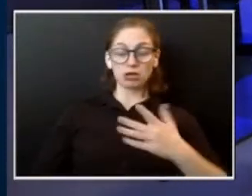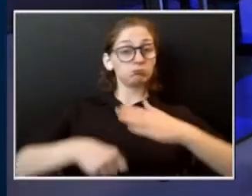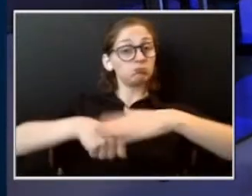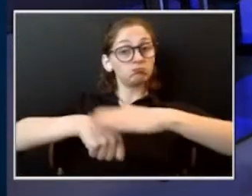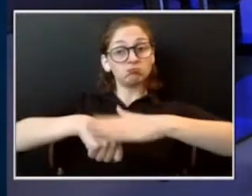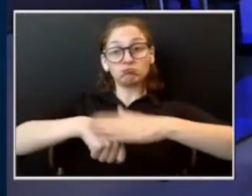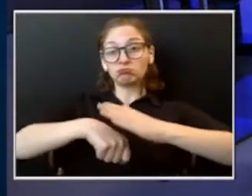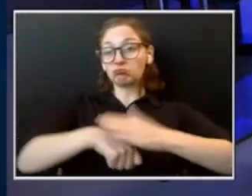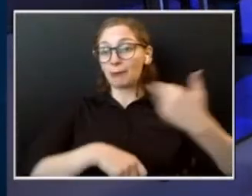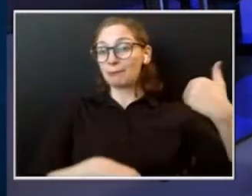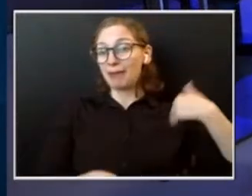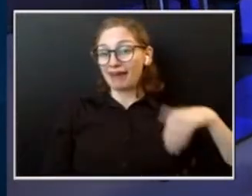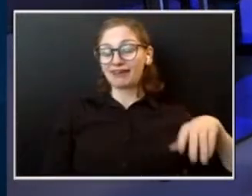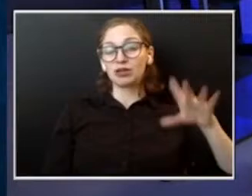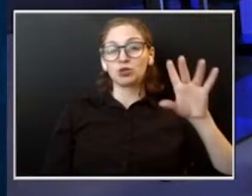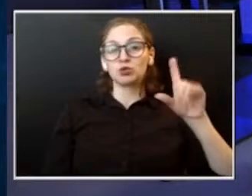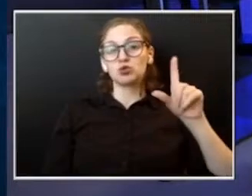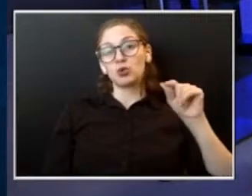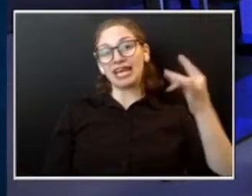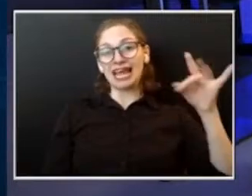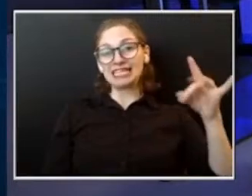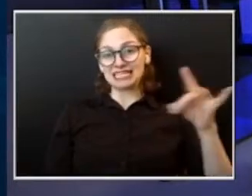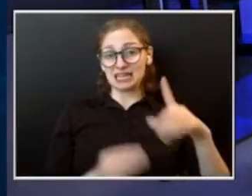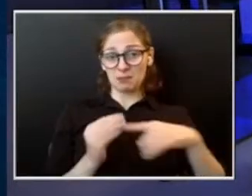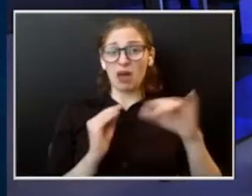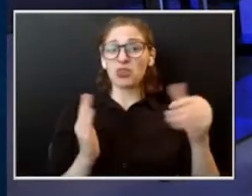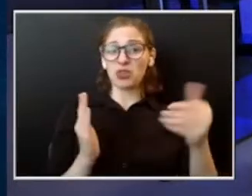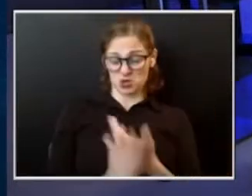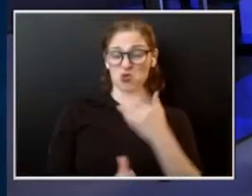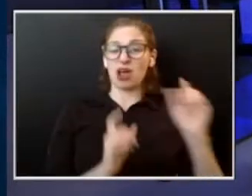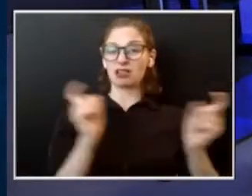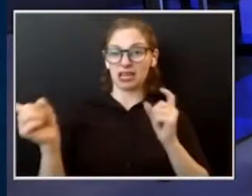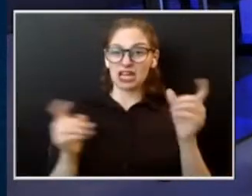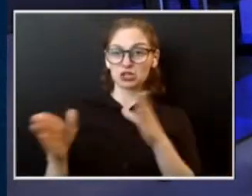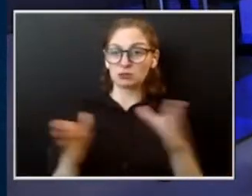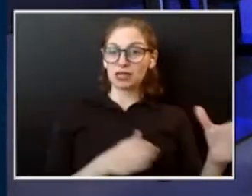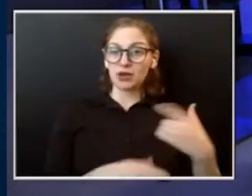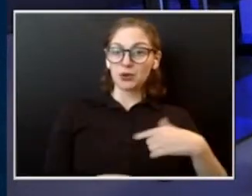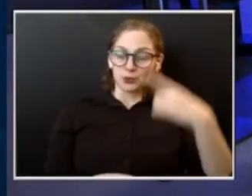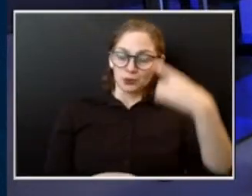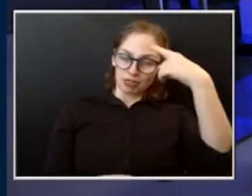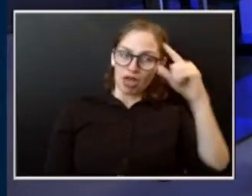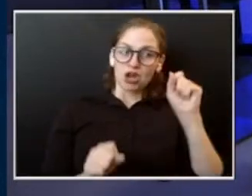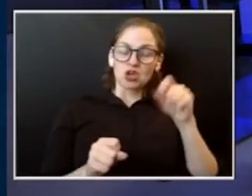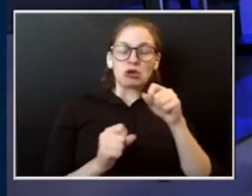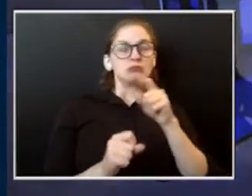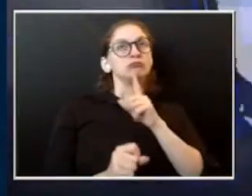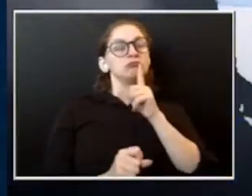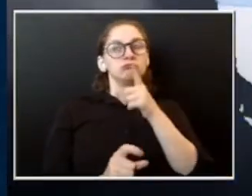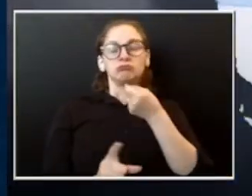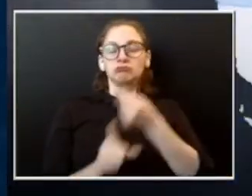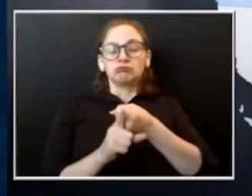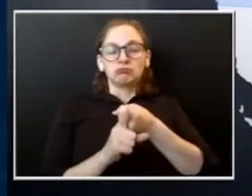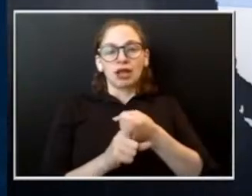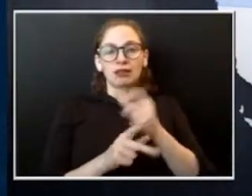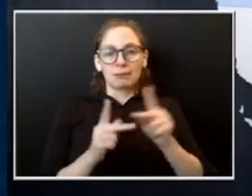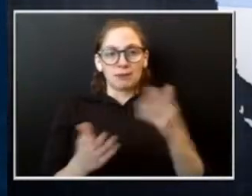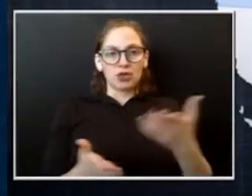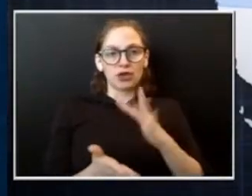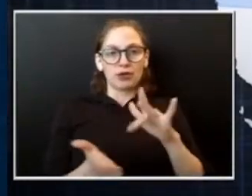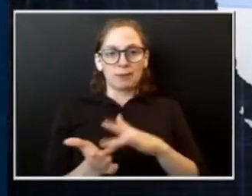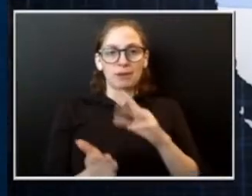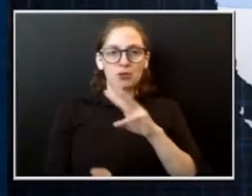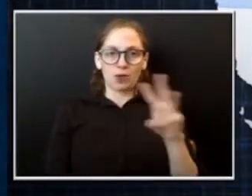plan came about because we thought it could have devastating consequences for people in the Midwest. If I'm not incorrect, the bottom line is the